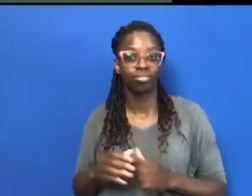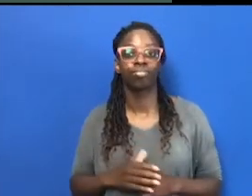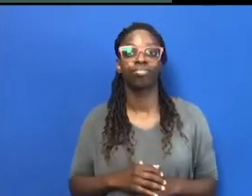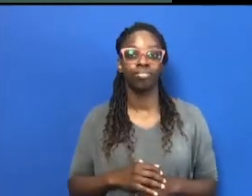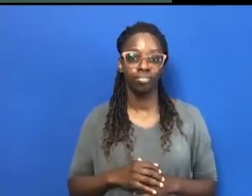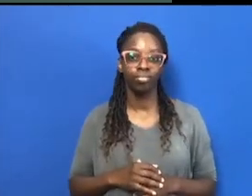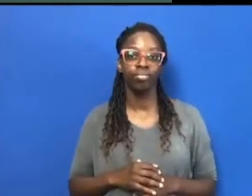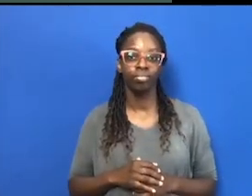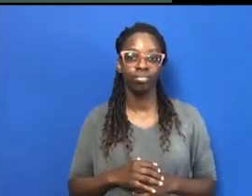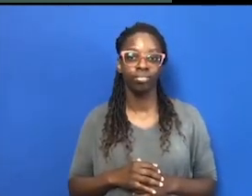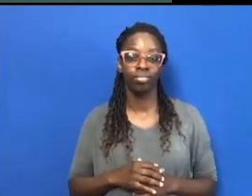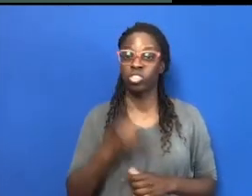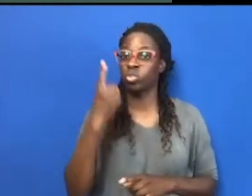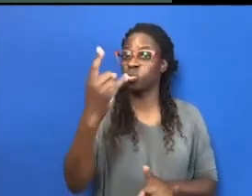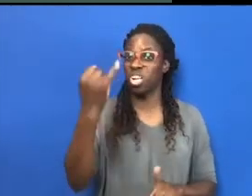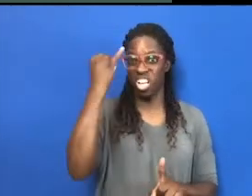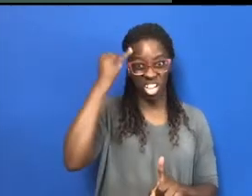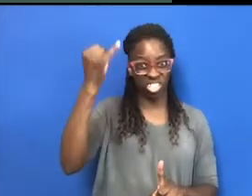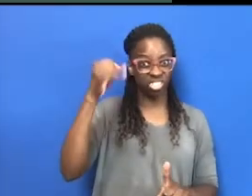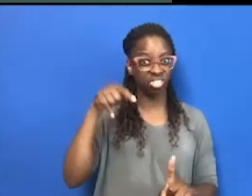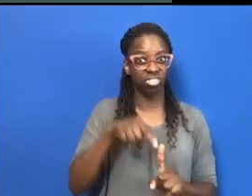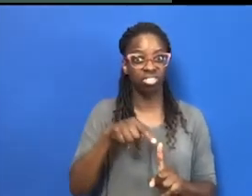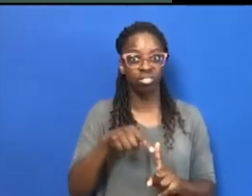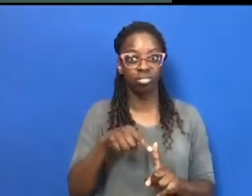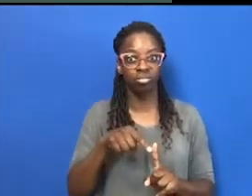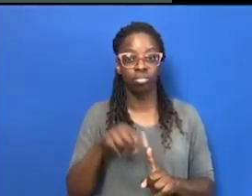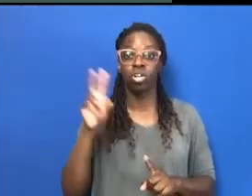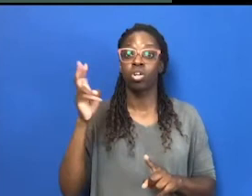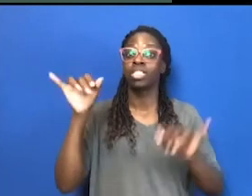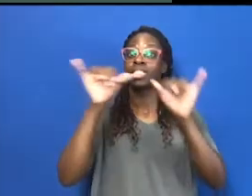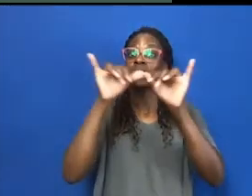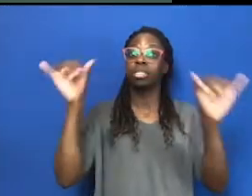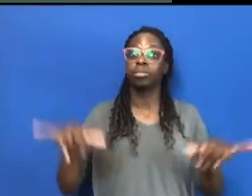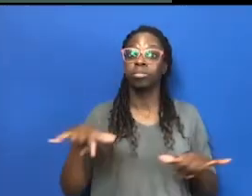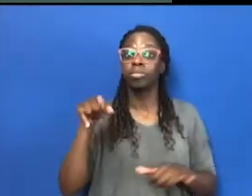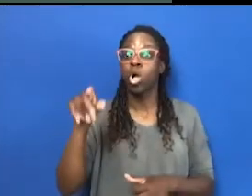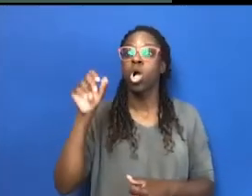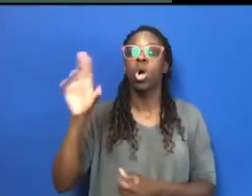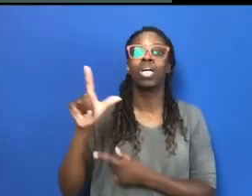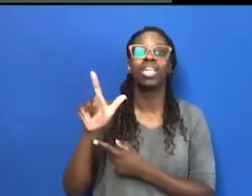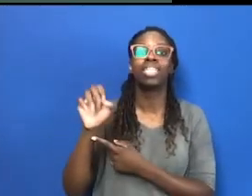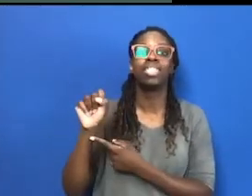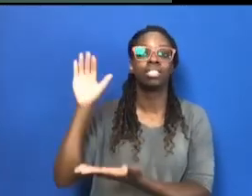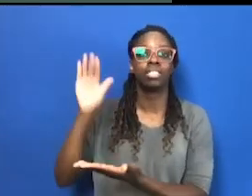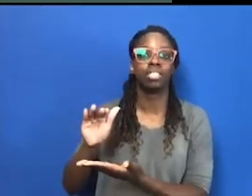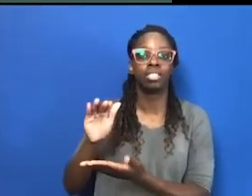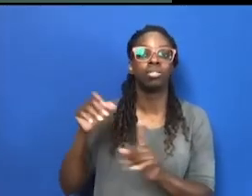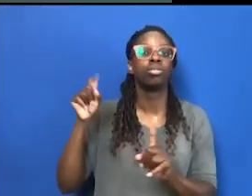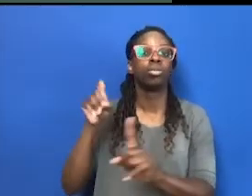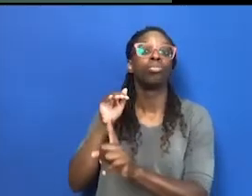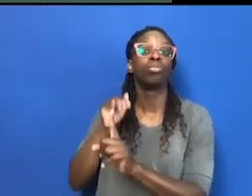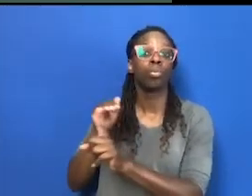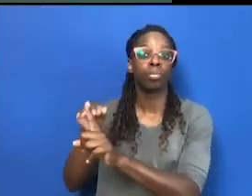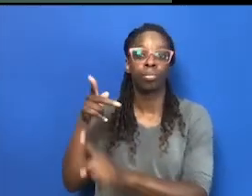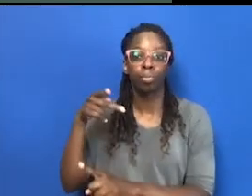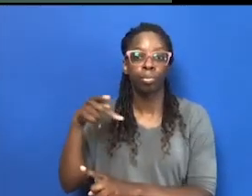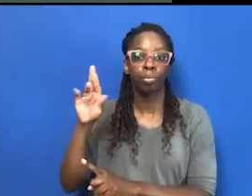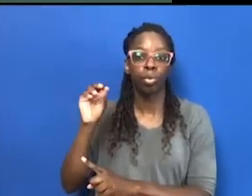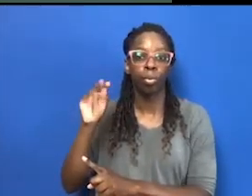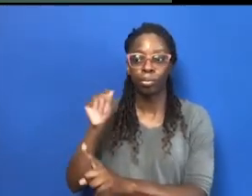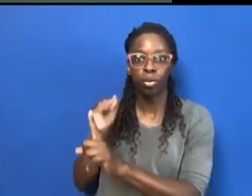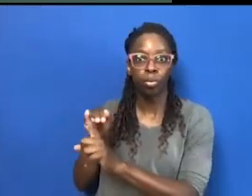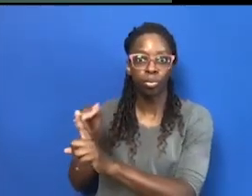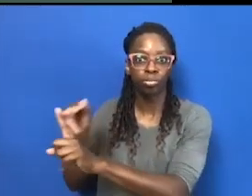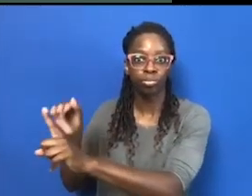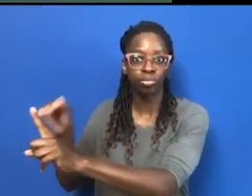providing instructional trials is called the system of least prompts. And really this is a fancy term for providing